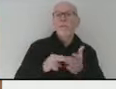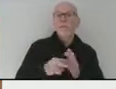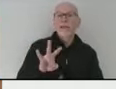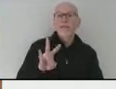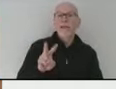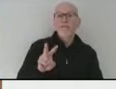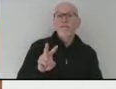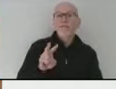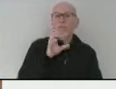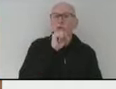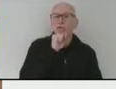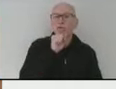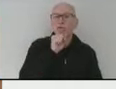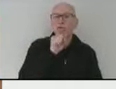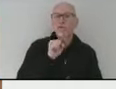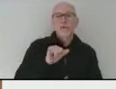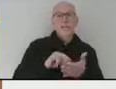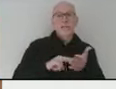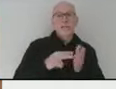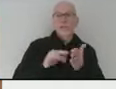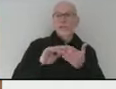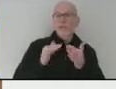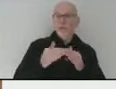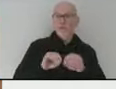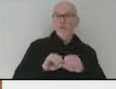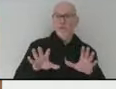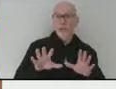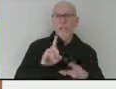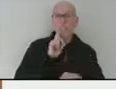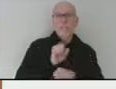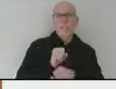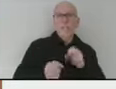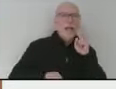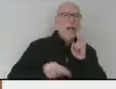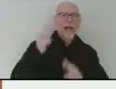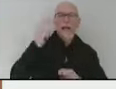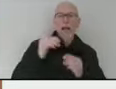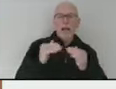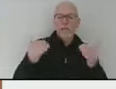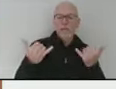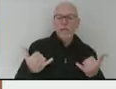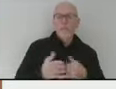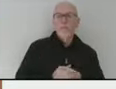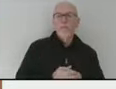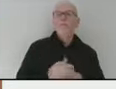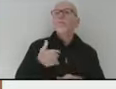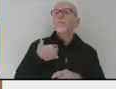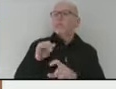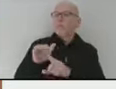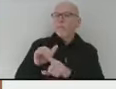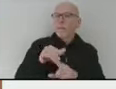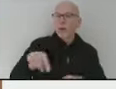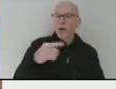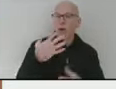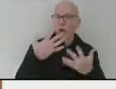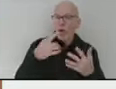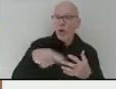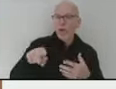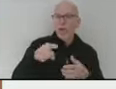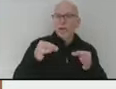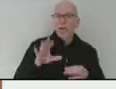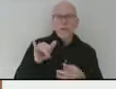in orange, which indicates that community spread is at high levels. I want to remind you that these colors are determined by two